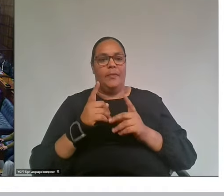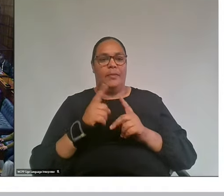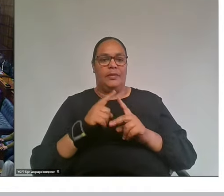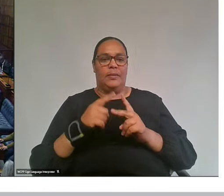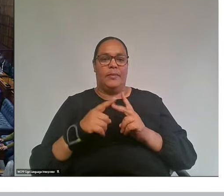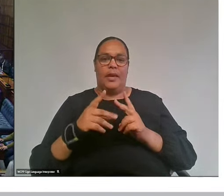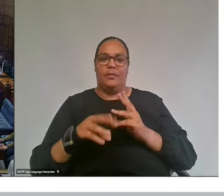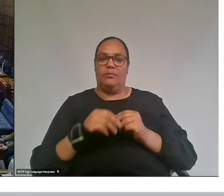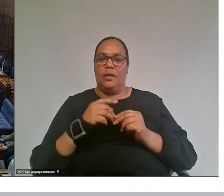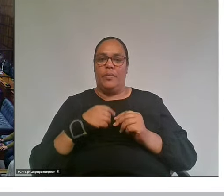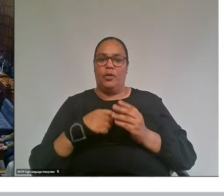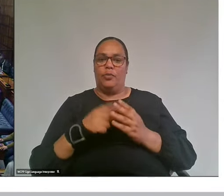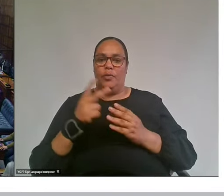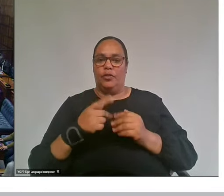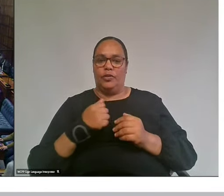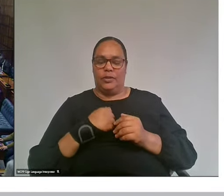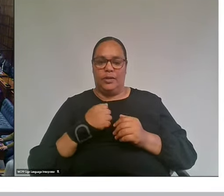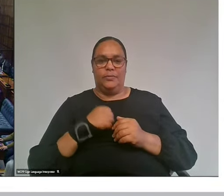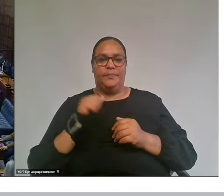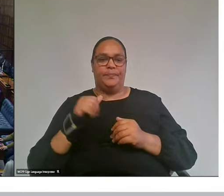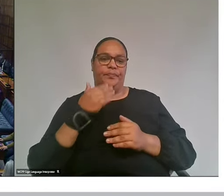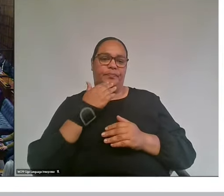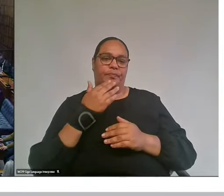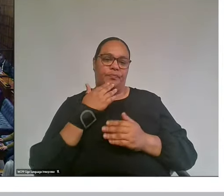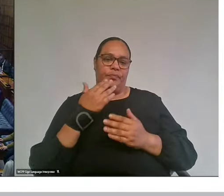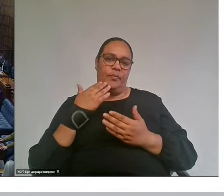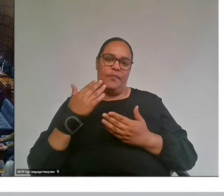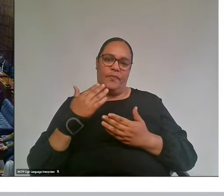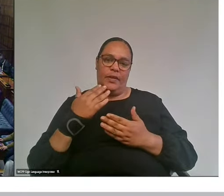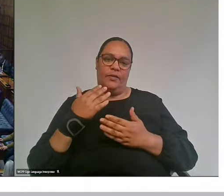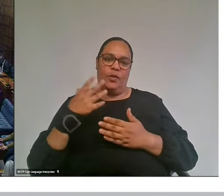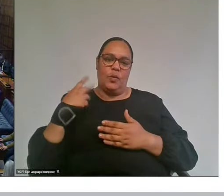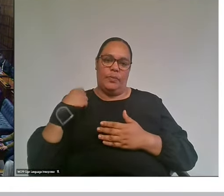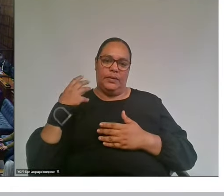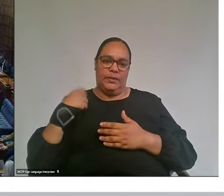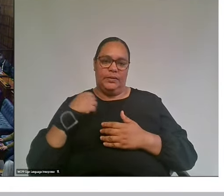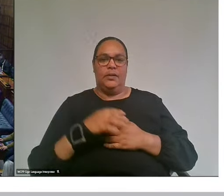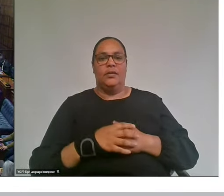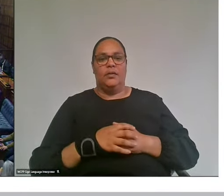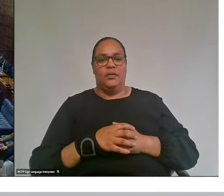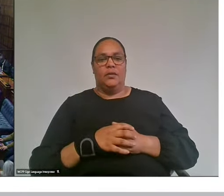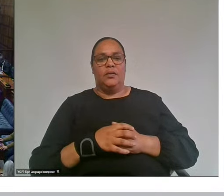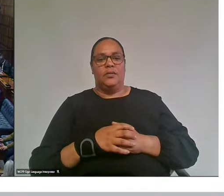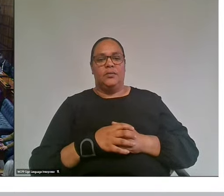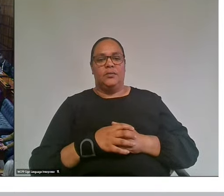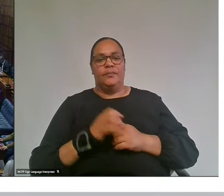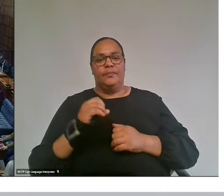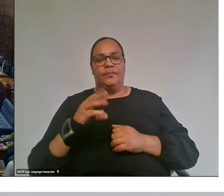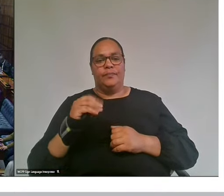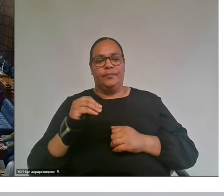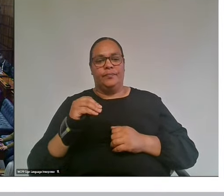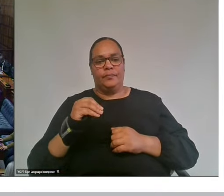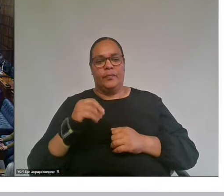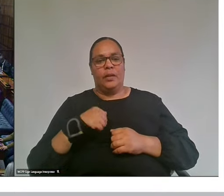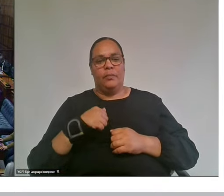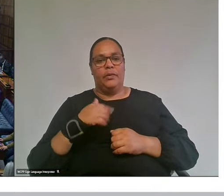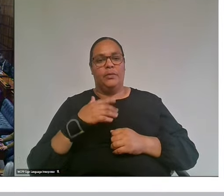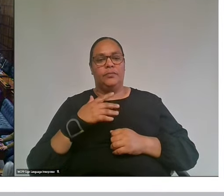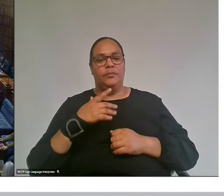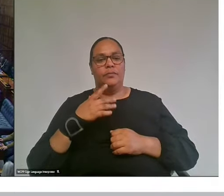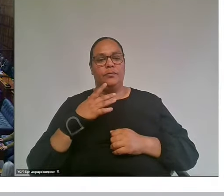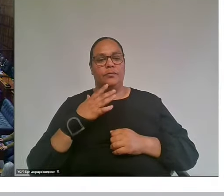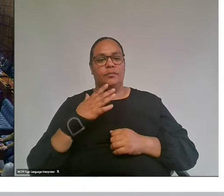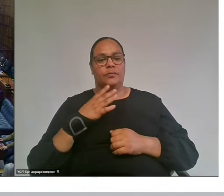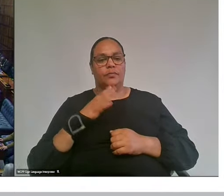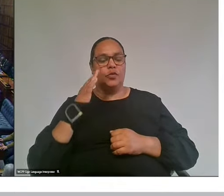AR project um thank you thank you um Minister um so wonder if the committee is aware